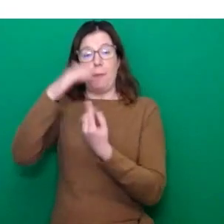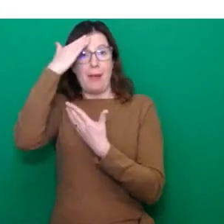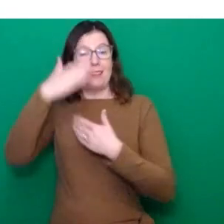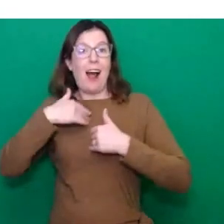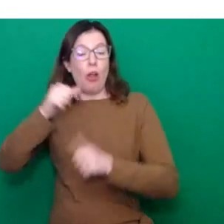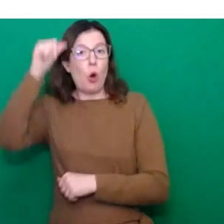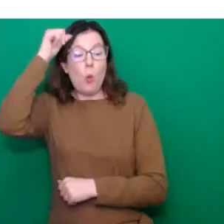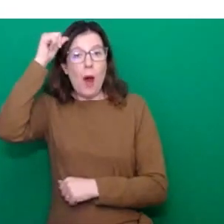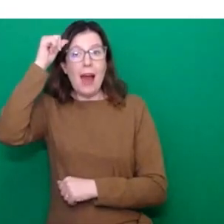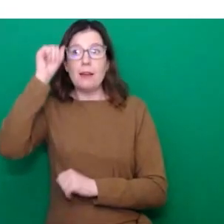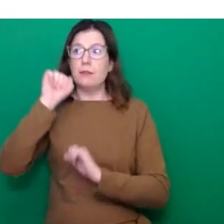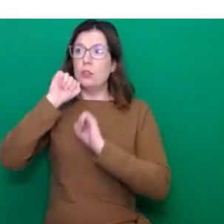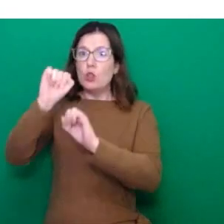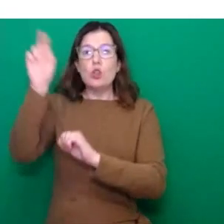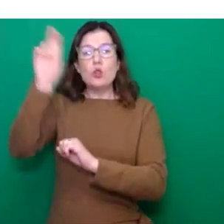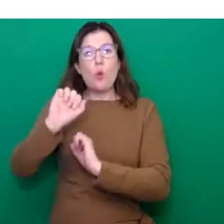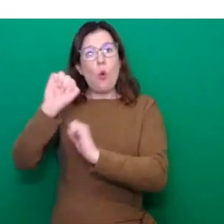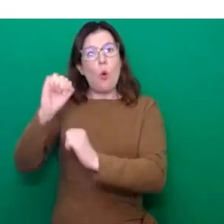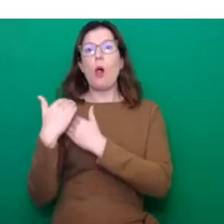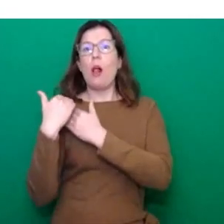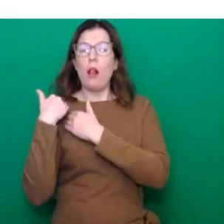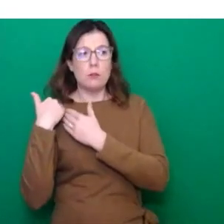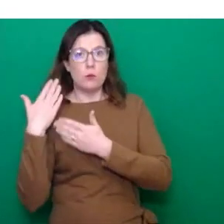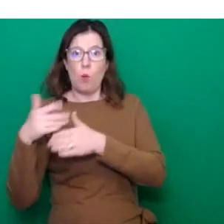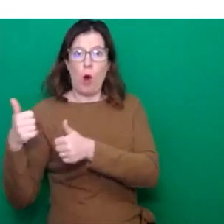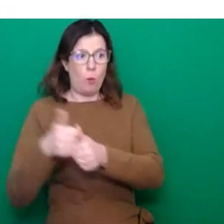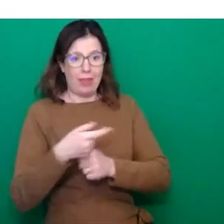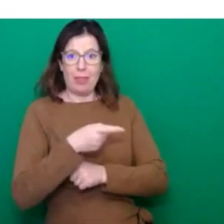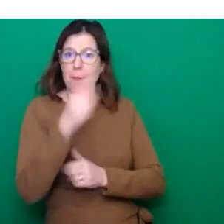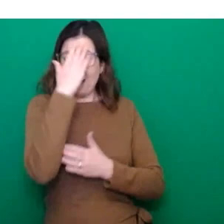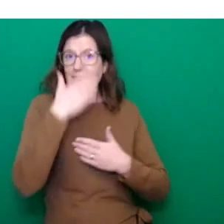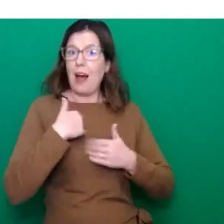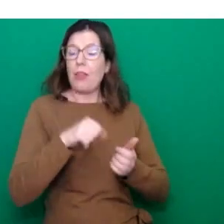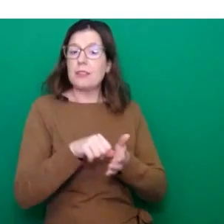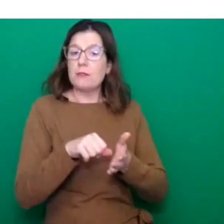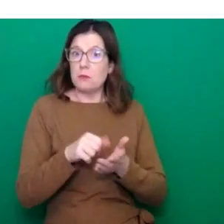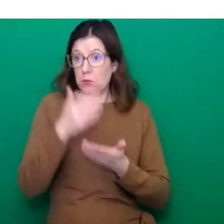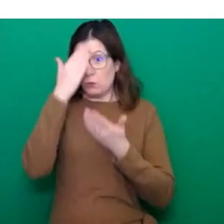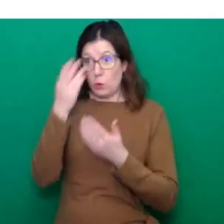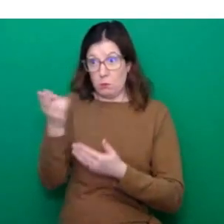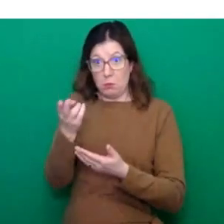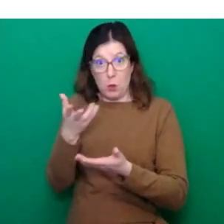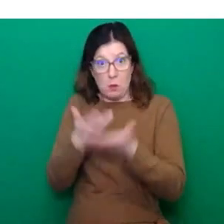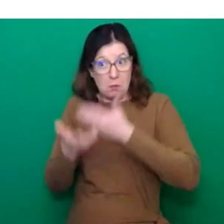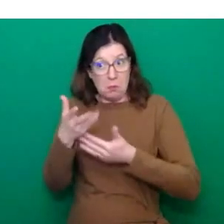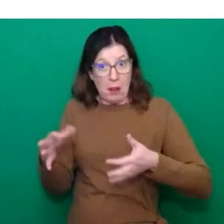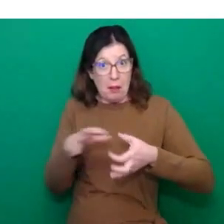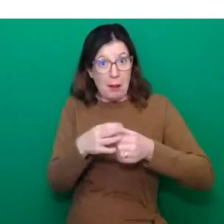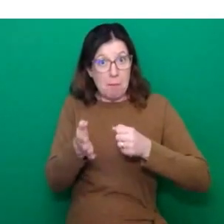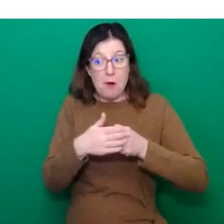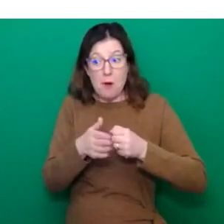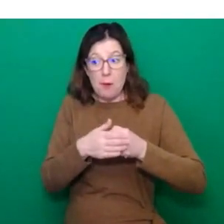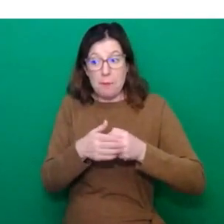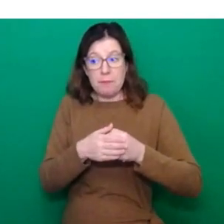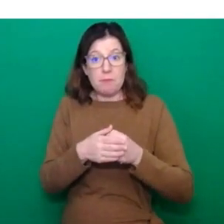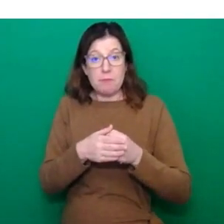the school's capacity to work with people with mental health difficulties. I don't know if either of you want to say anything about that and about how